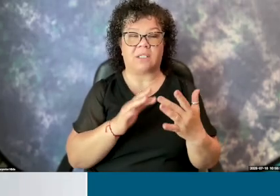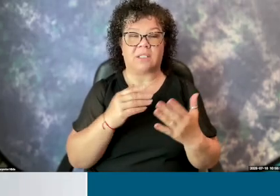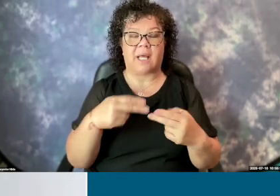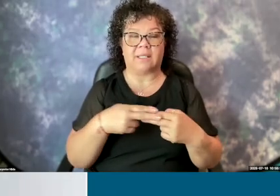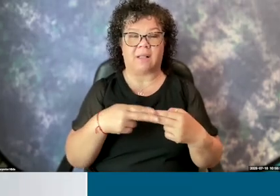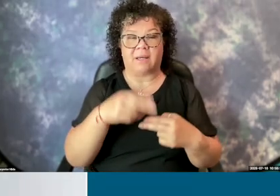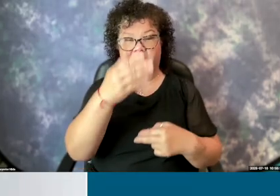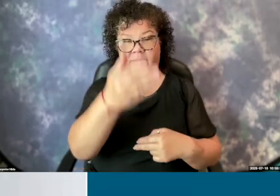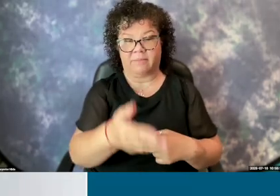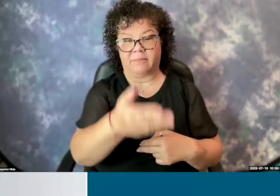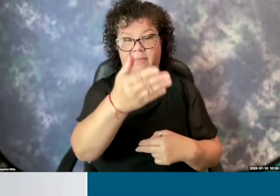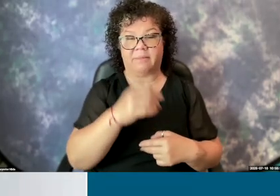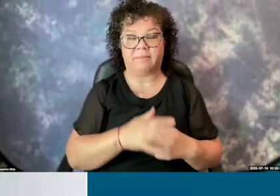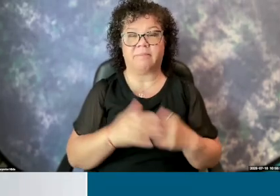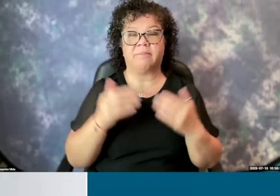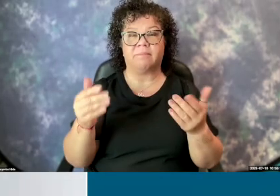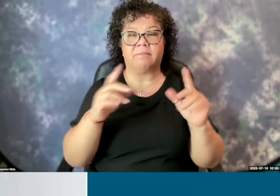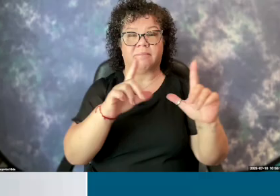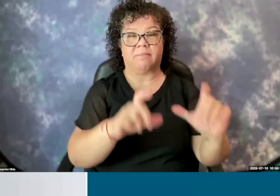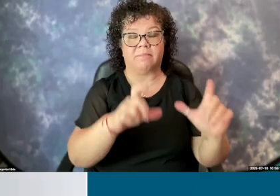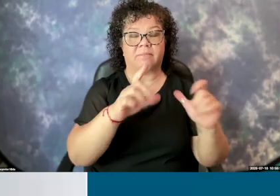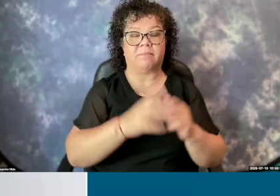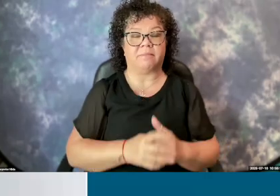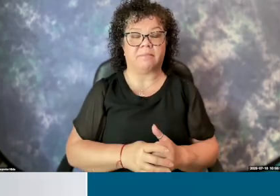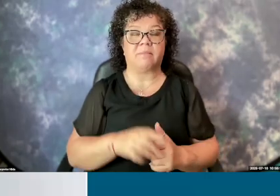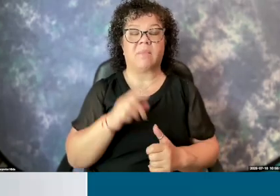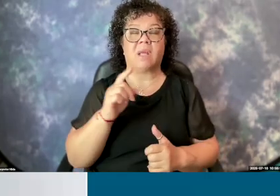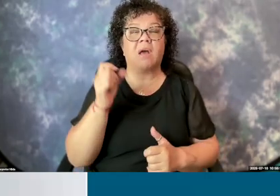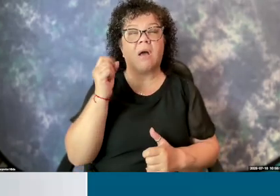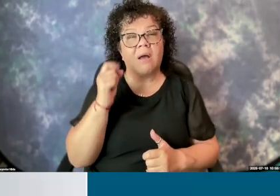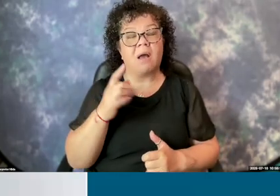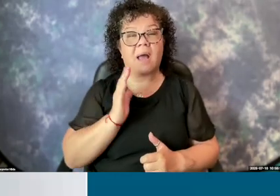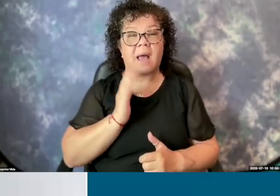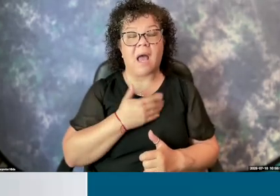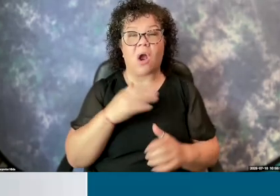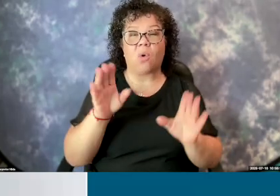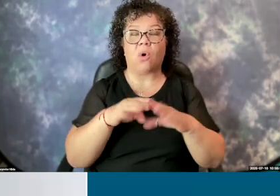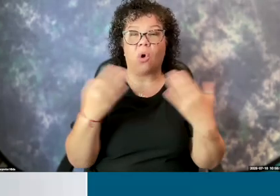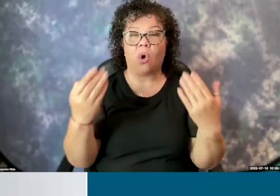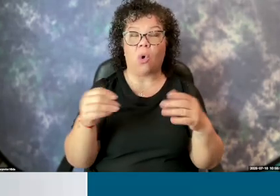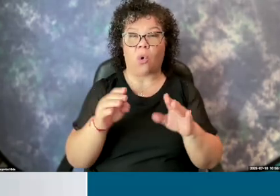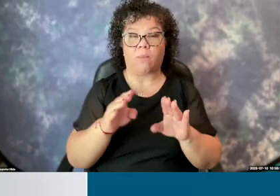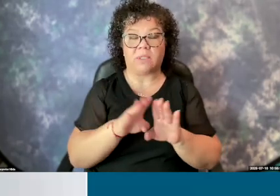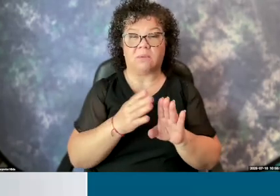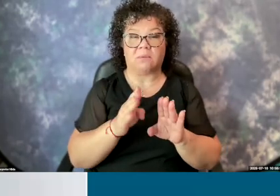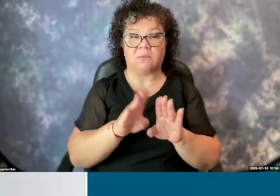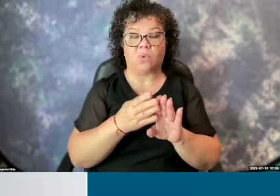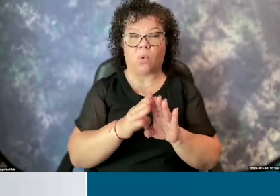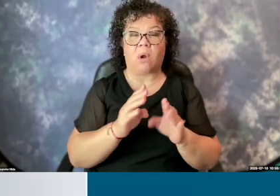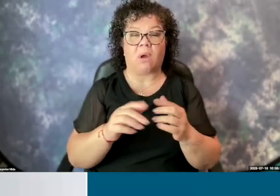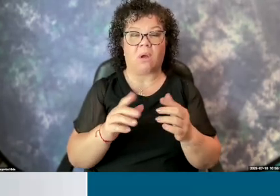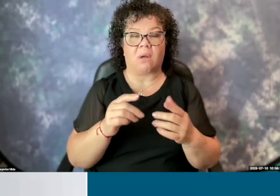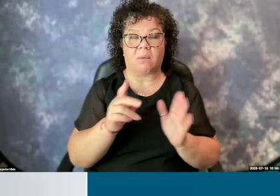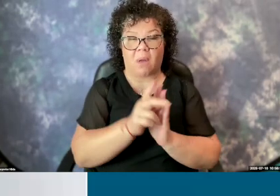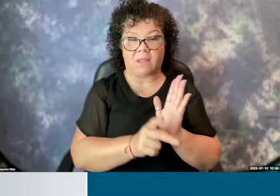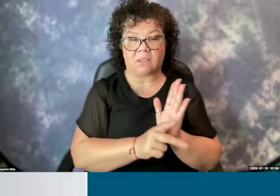We want to remind you of our open door policy, especially for those most affected by our incentive projects. We do encourage you to contact us if